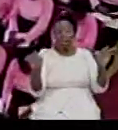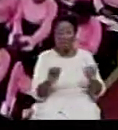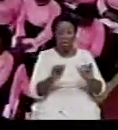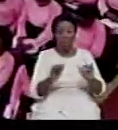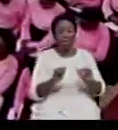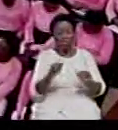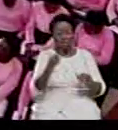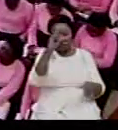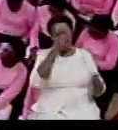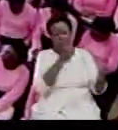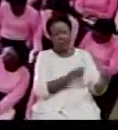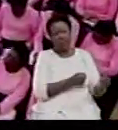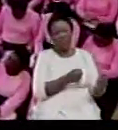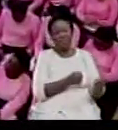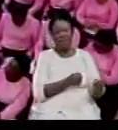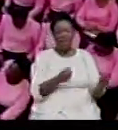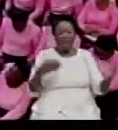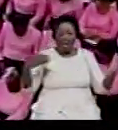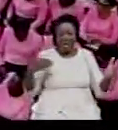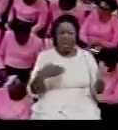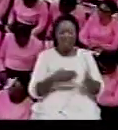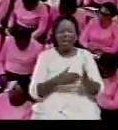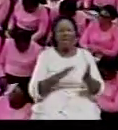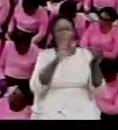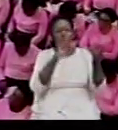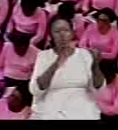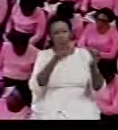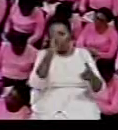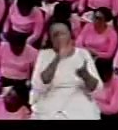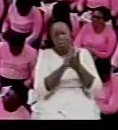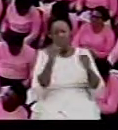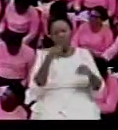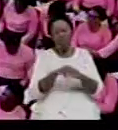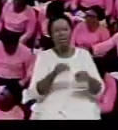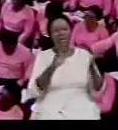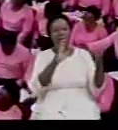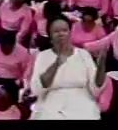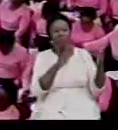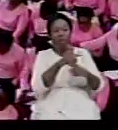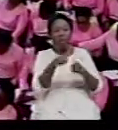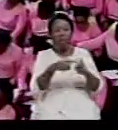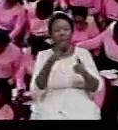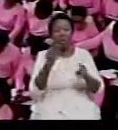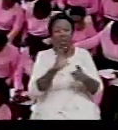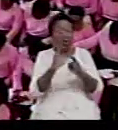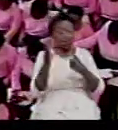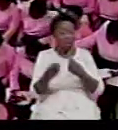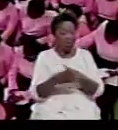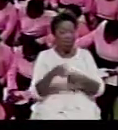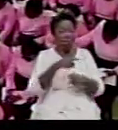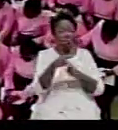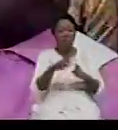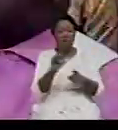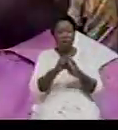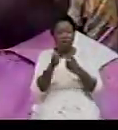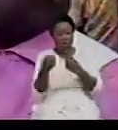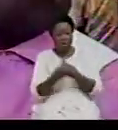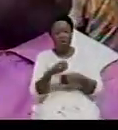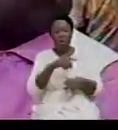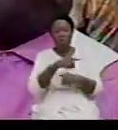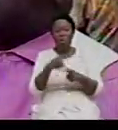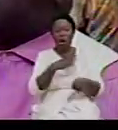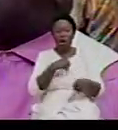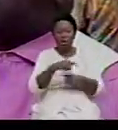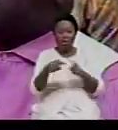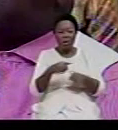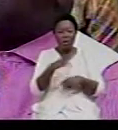against hope believed in hope. When the condition, when the situation, and when all the